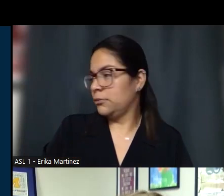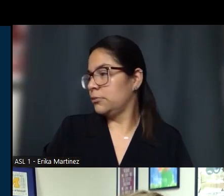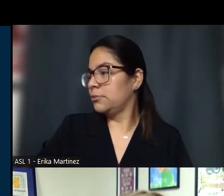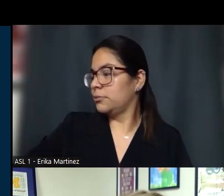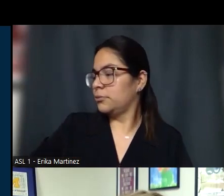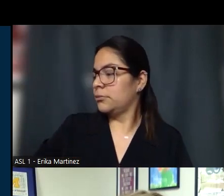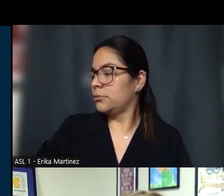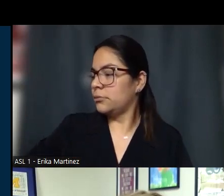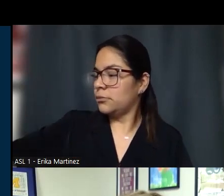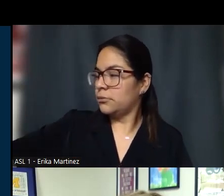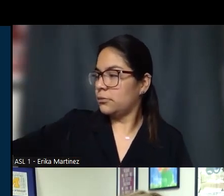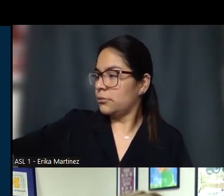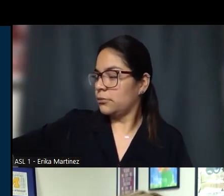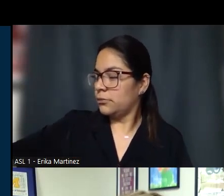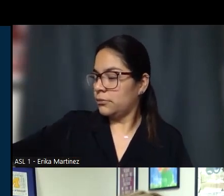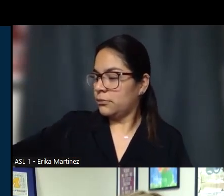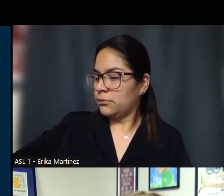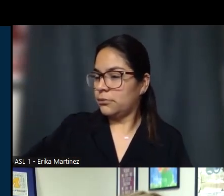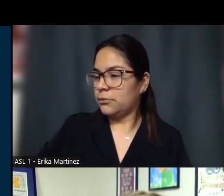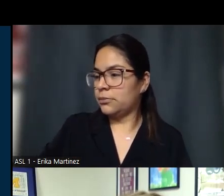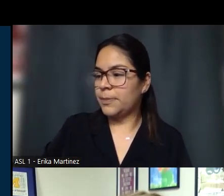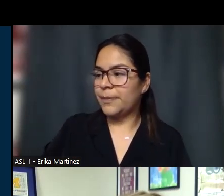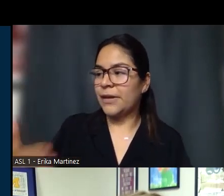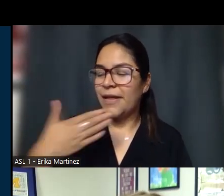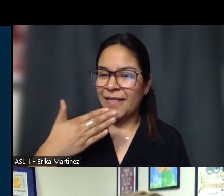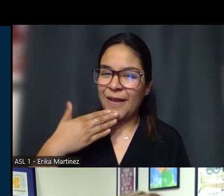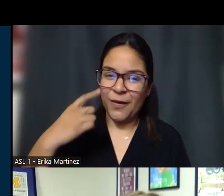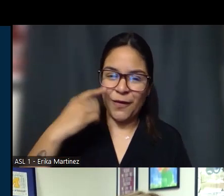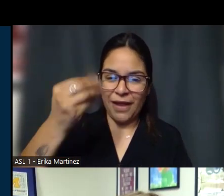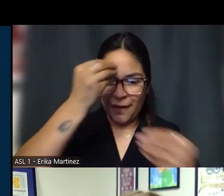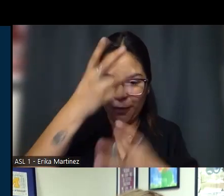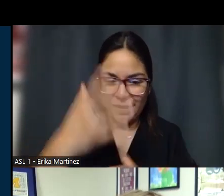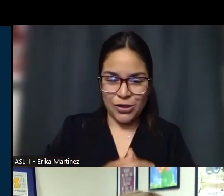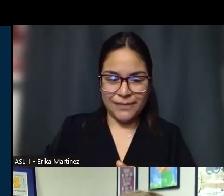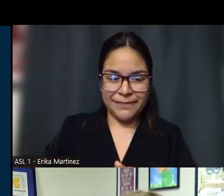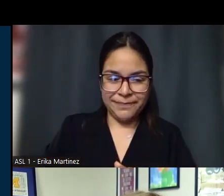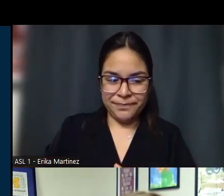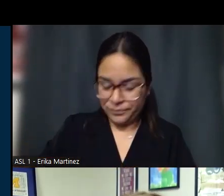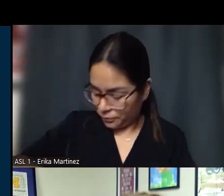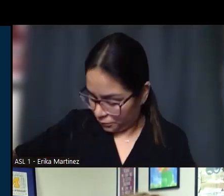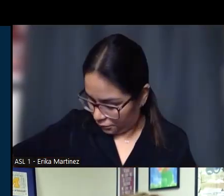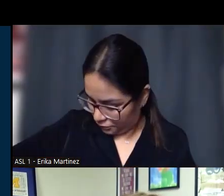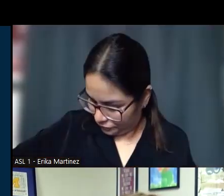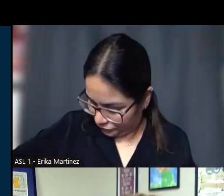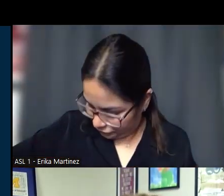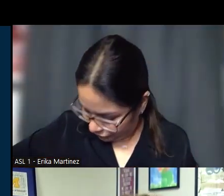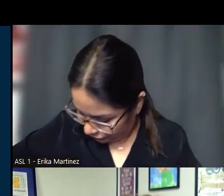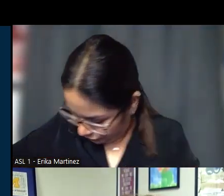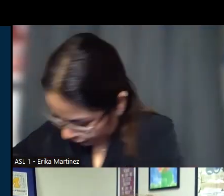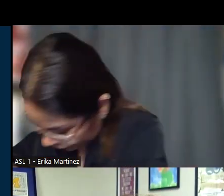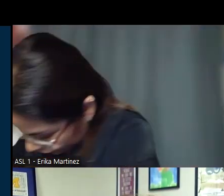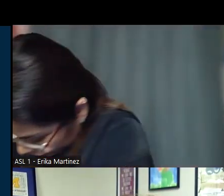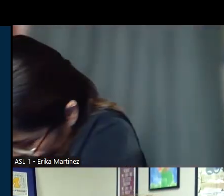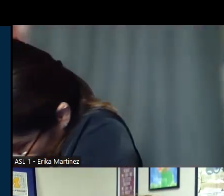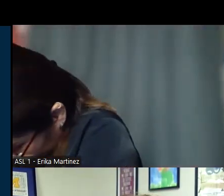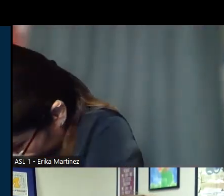Thank you, Lee. This is very informative. If committee members have any questions, I know this